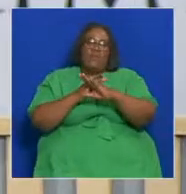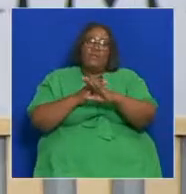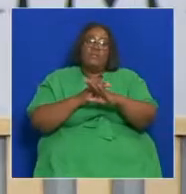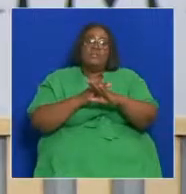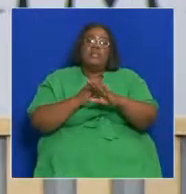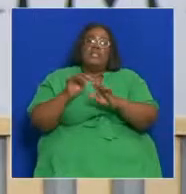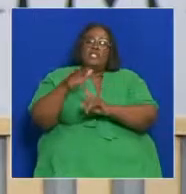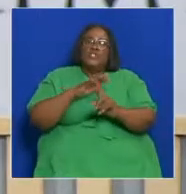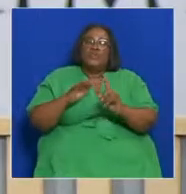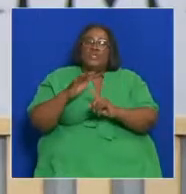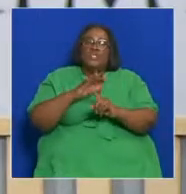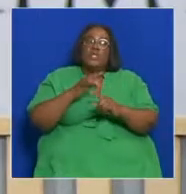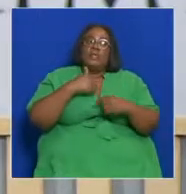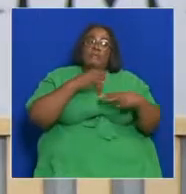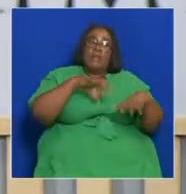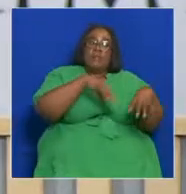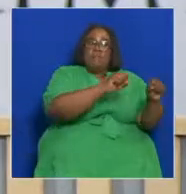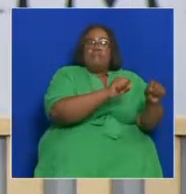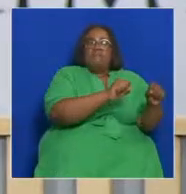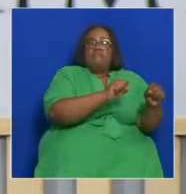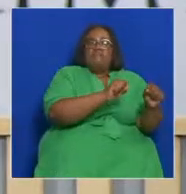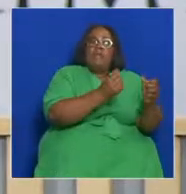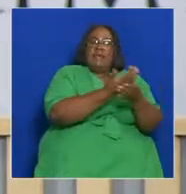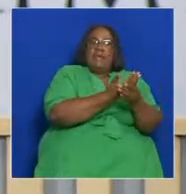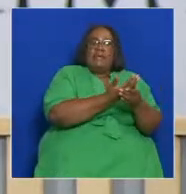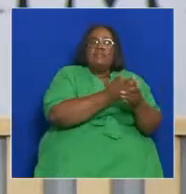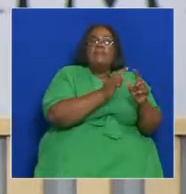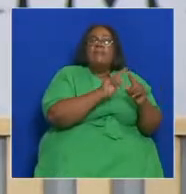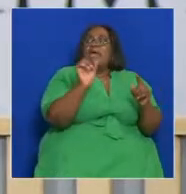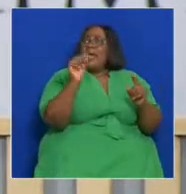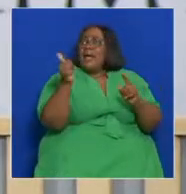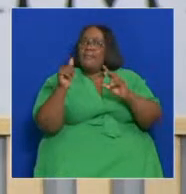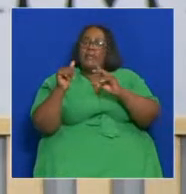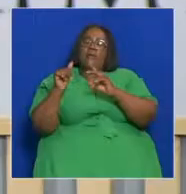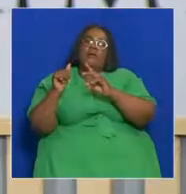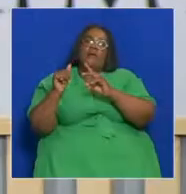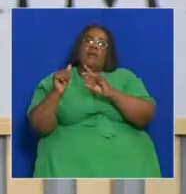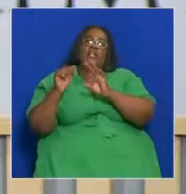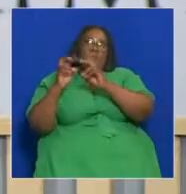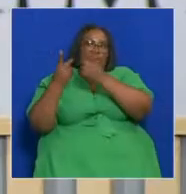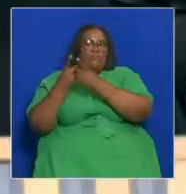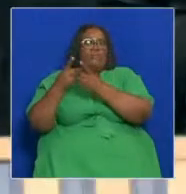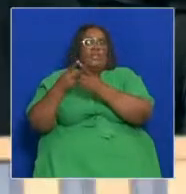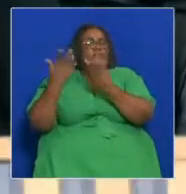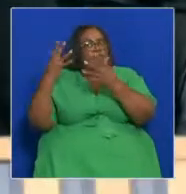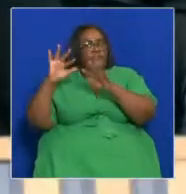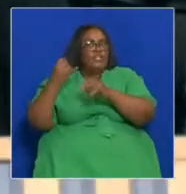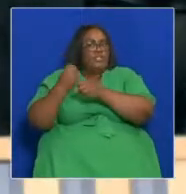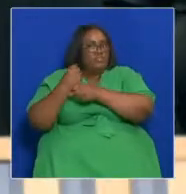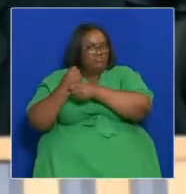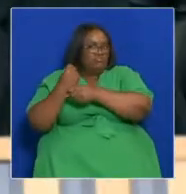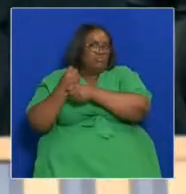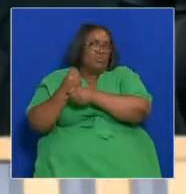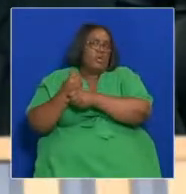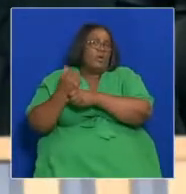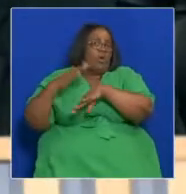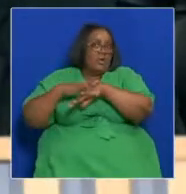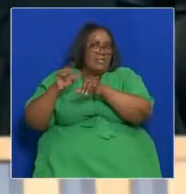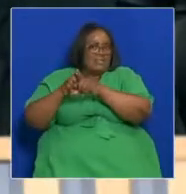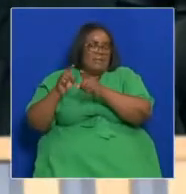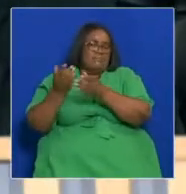already in the space of other law enforcement agencies. Let me ask more directly.